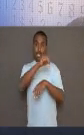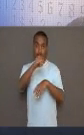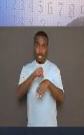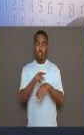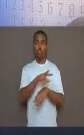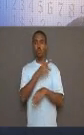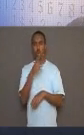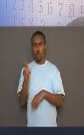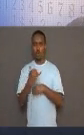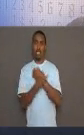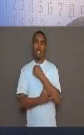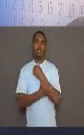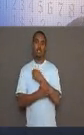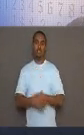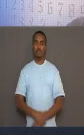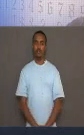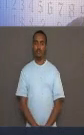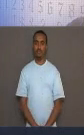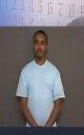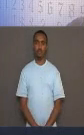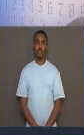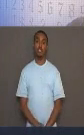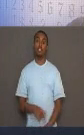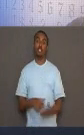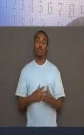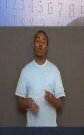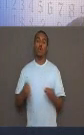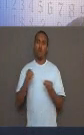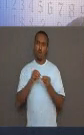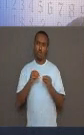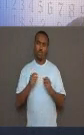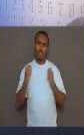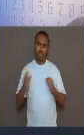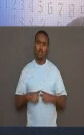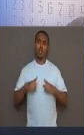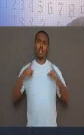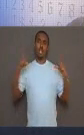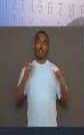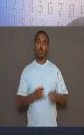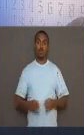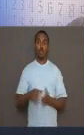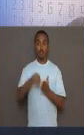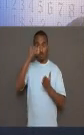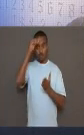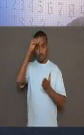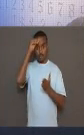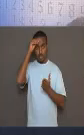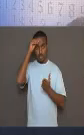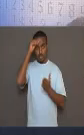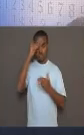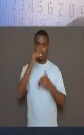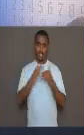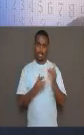nation or country. It is also a great way to learn the